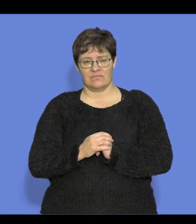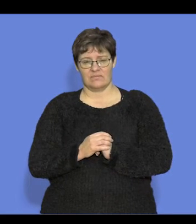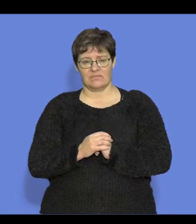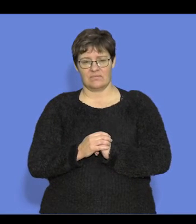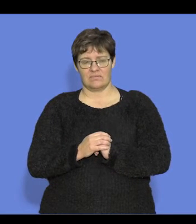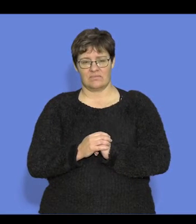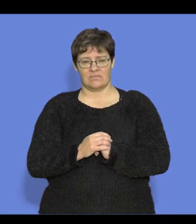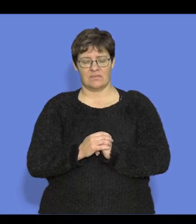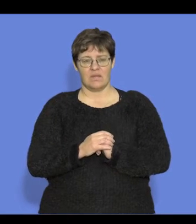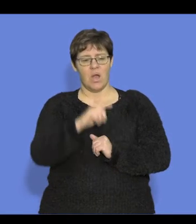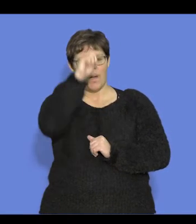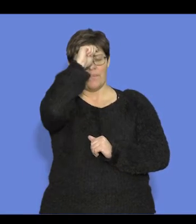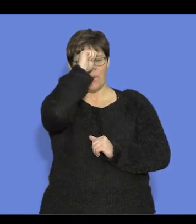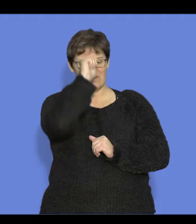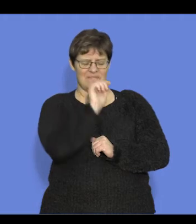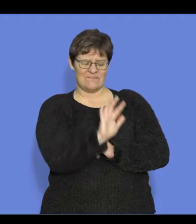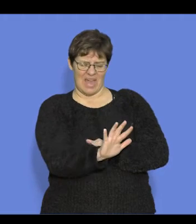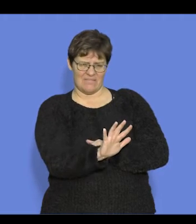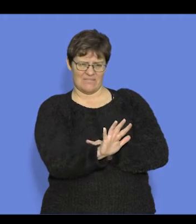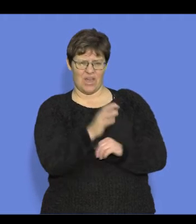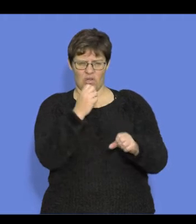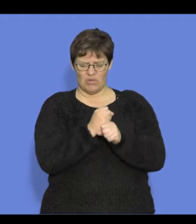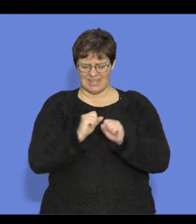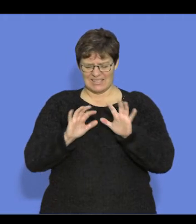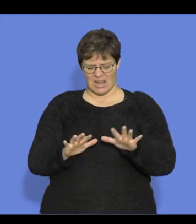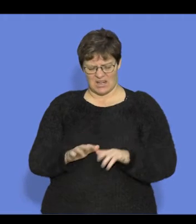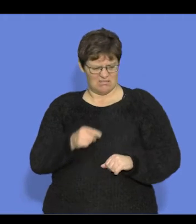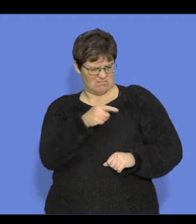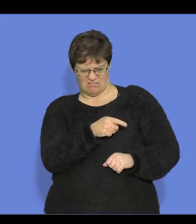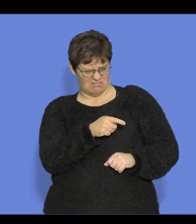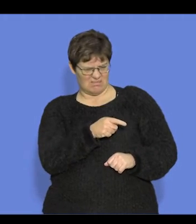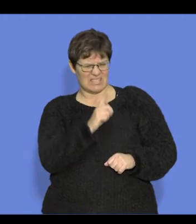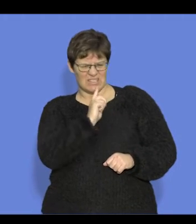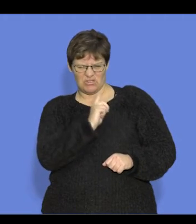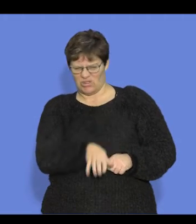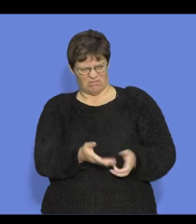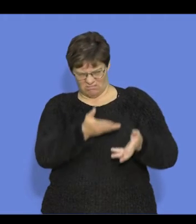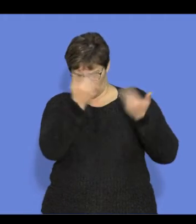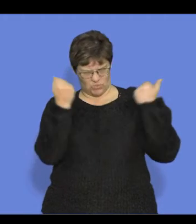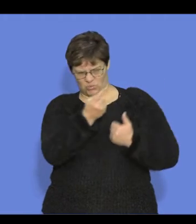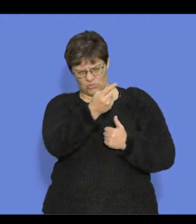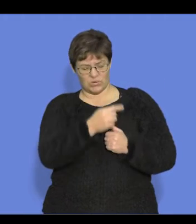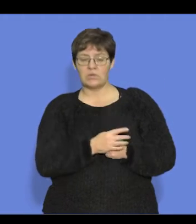There are these 5 boys in grade 10, and they don't really believe their teacher knows what she's doing. And